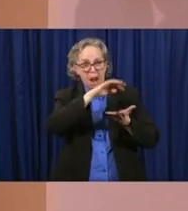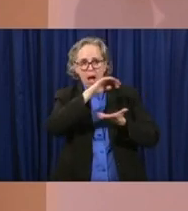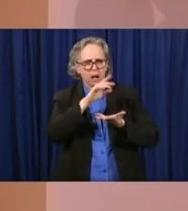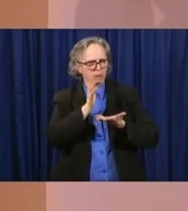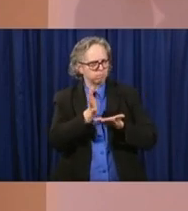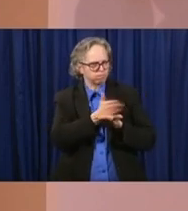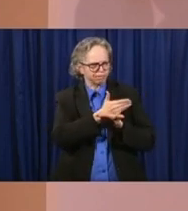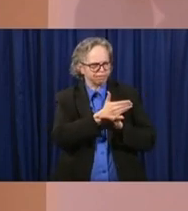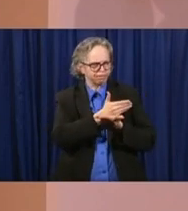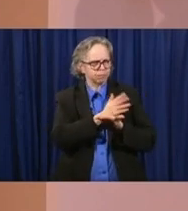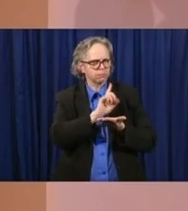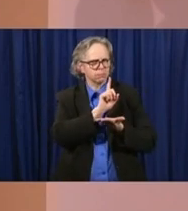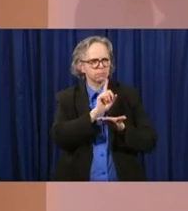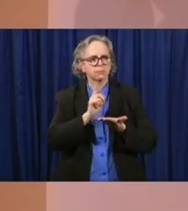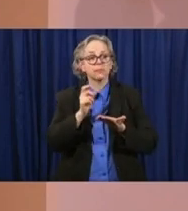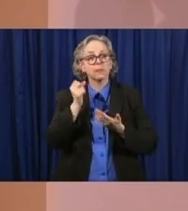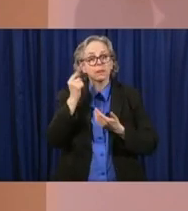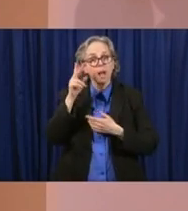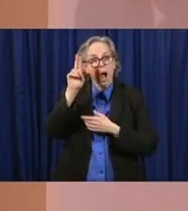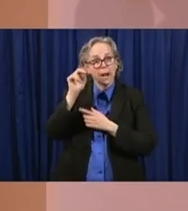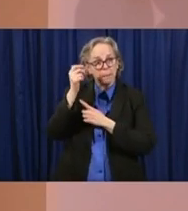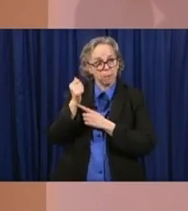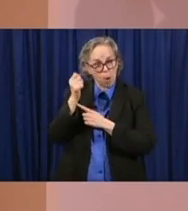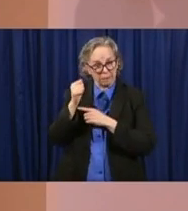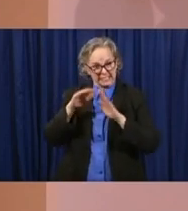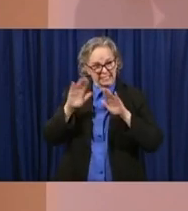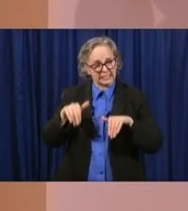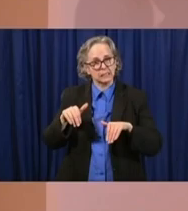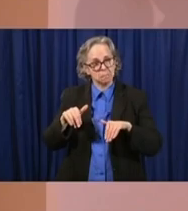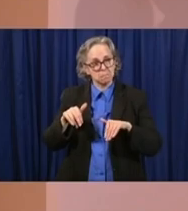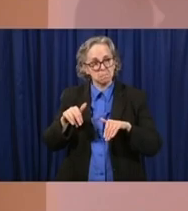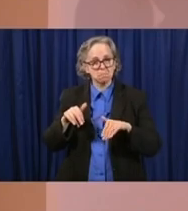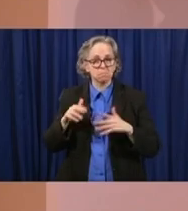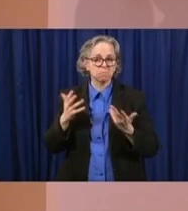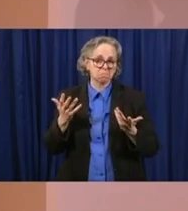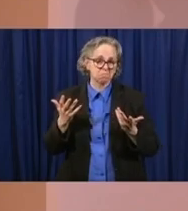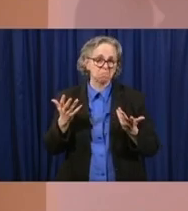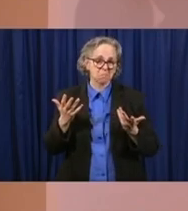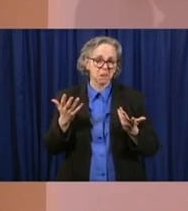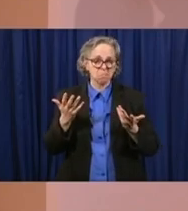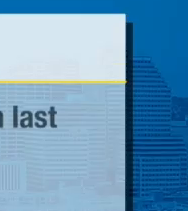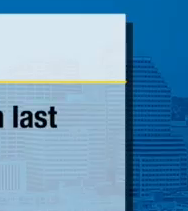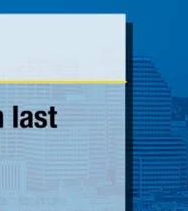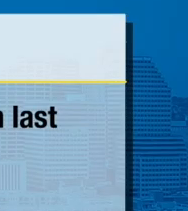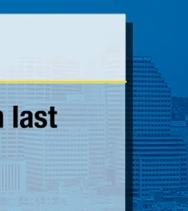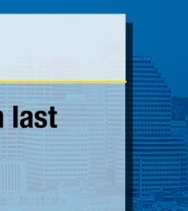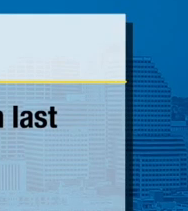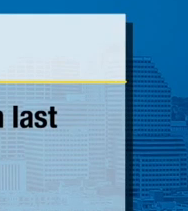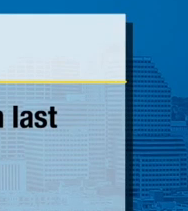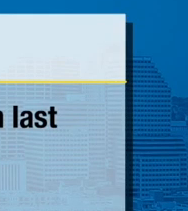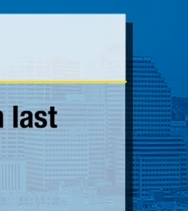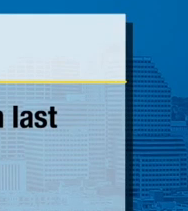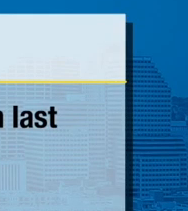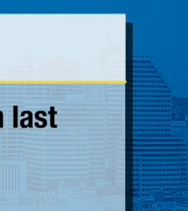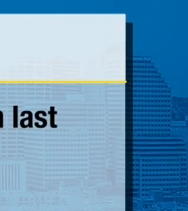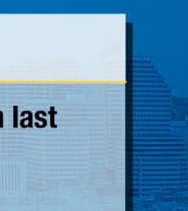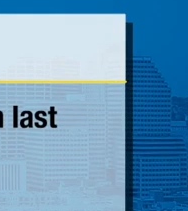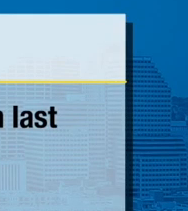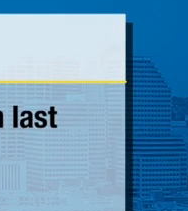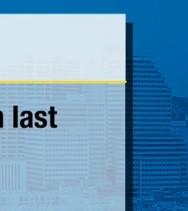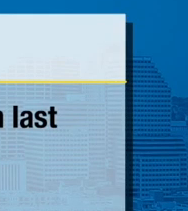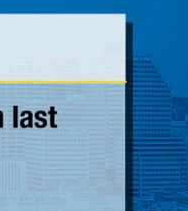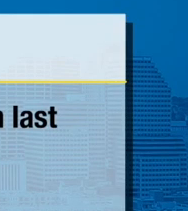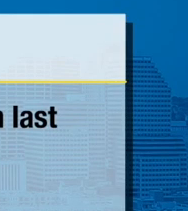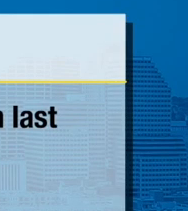unemployment compensation system will be insolvent somewhere in June. The system has been crushed